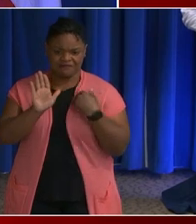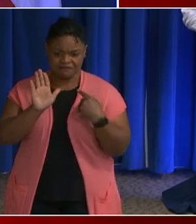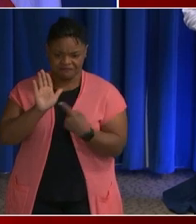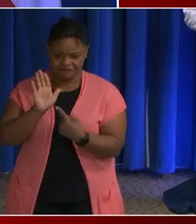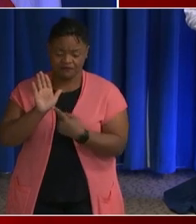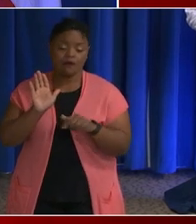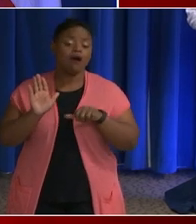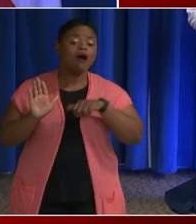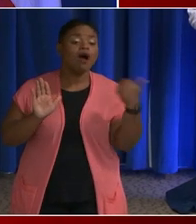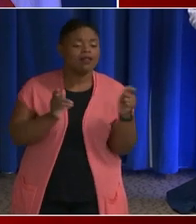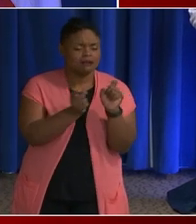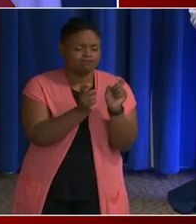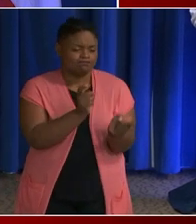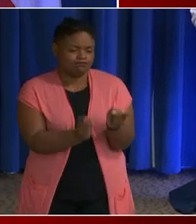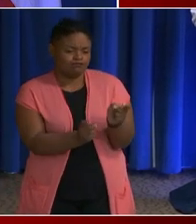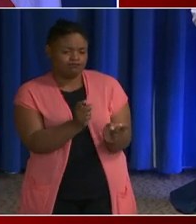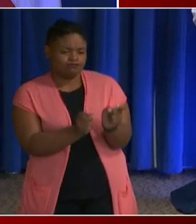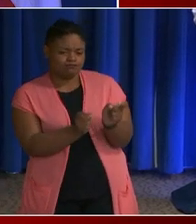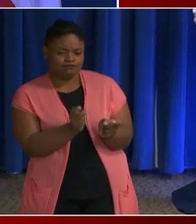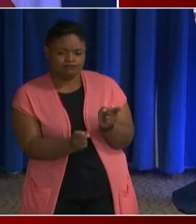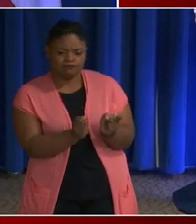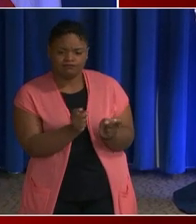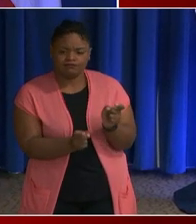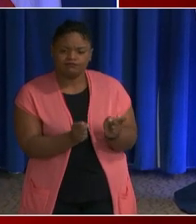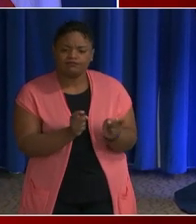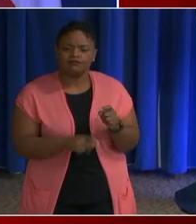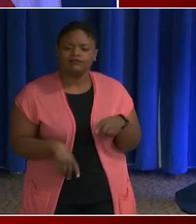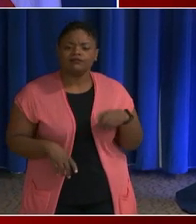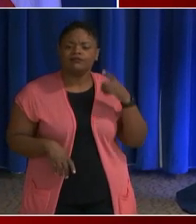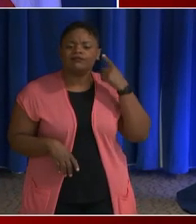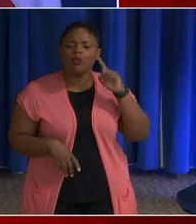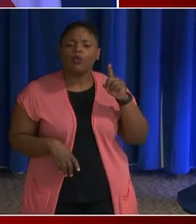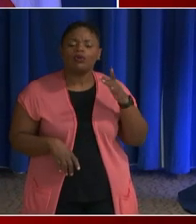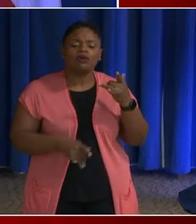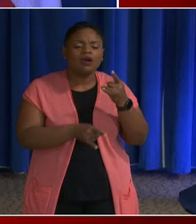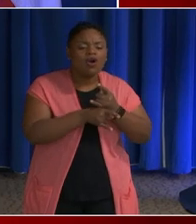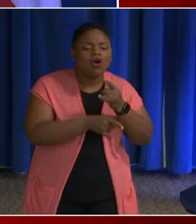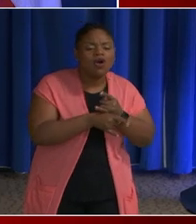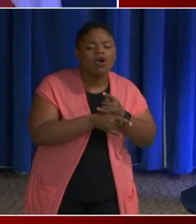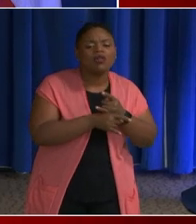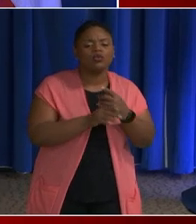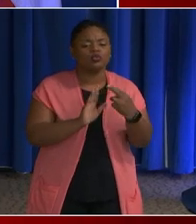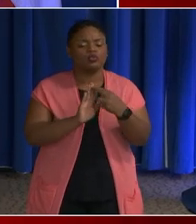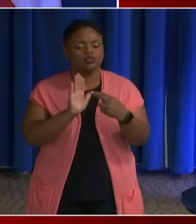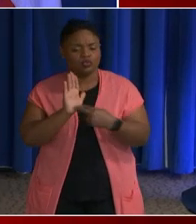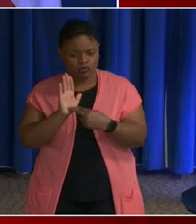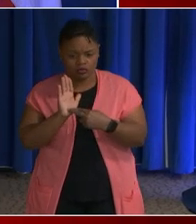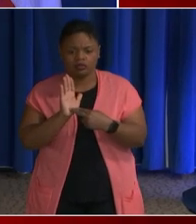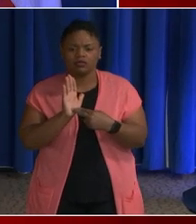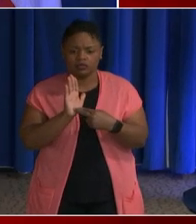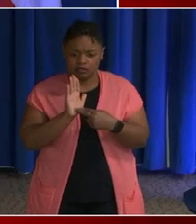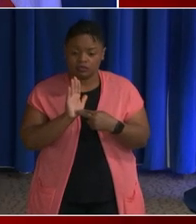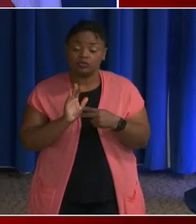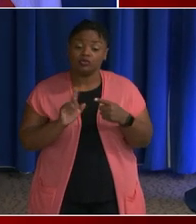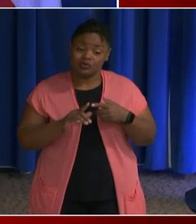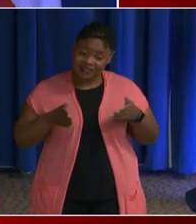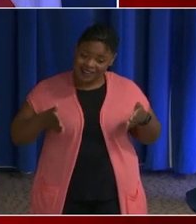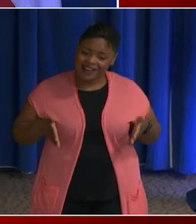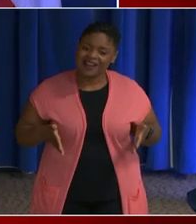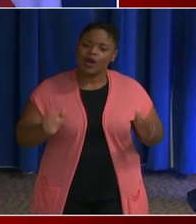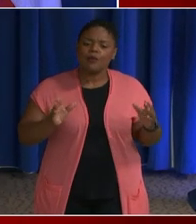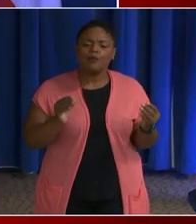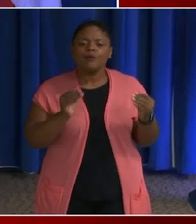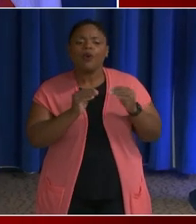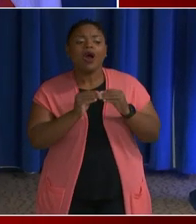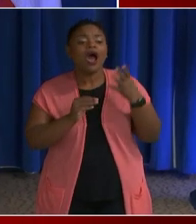ABRA rules. That's called Beverage Regulation Administration. Modifying ABRA rules to allow for the increased outdoor dining and